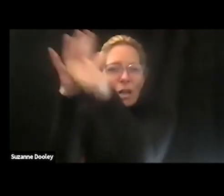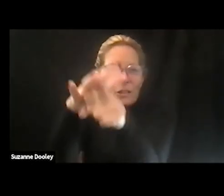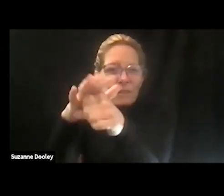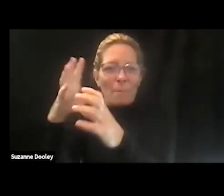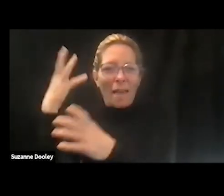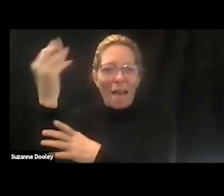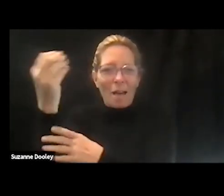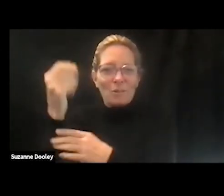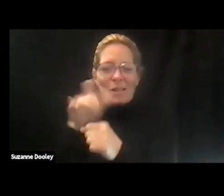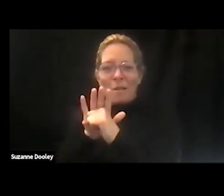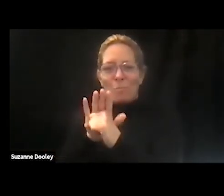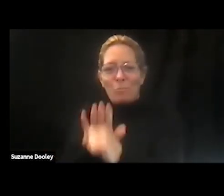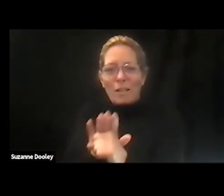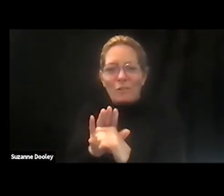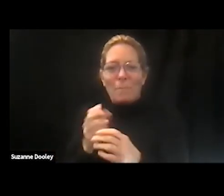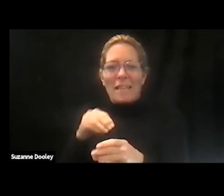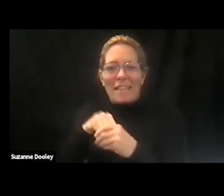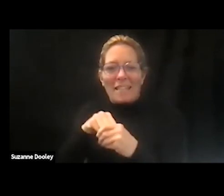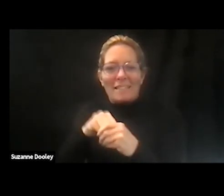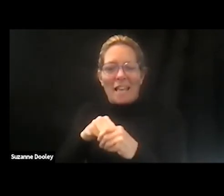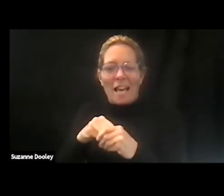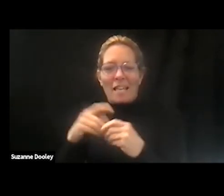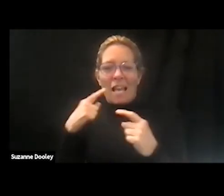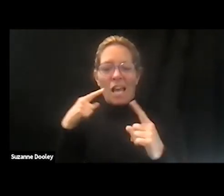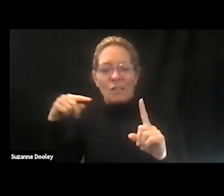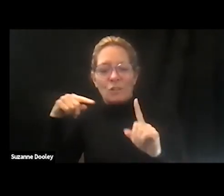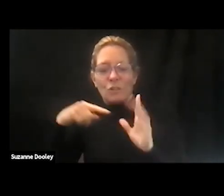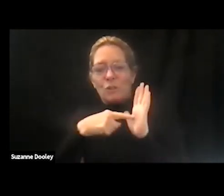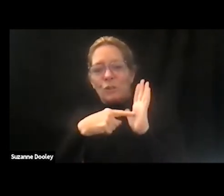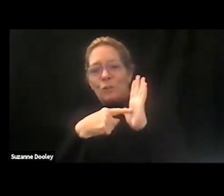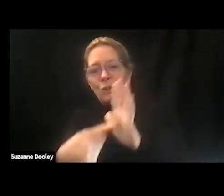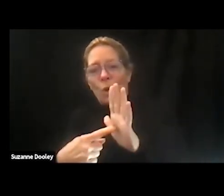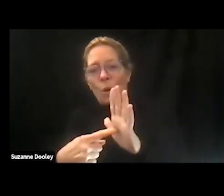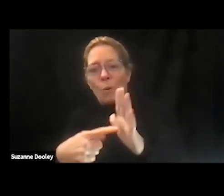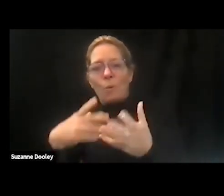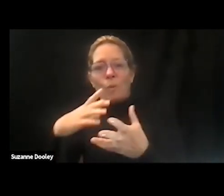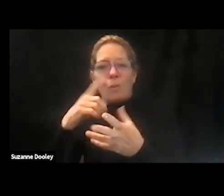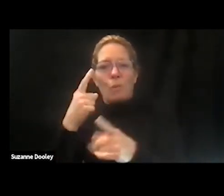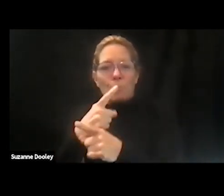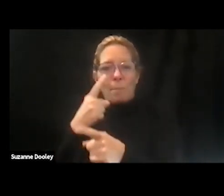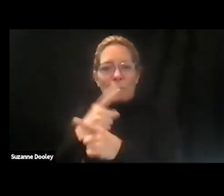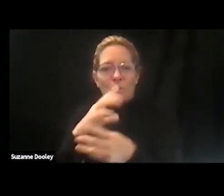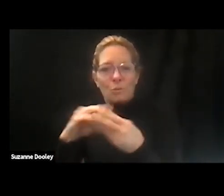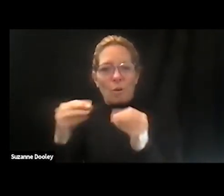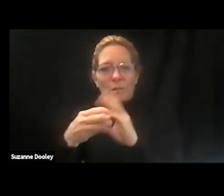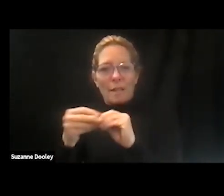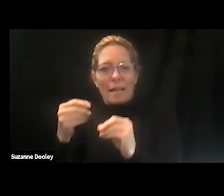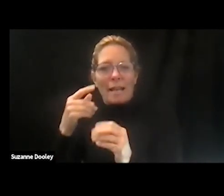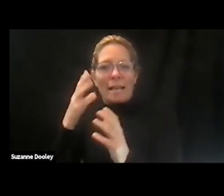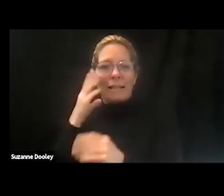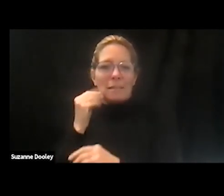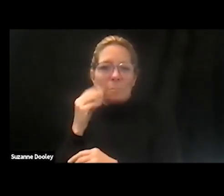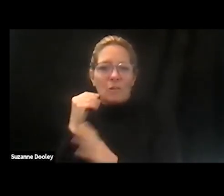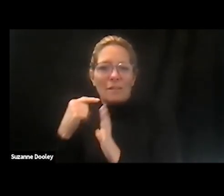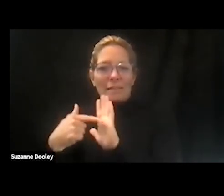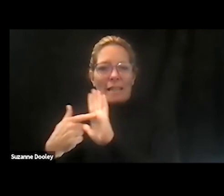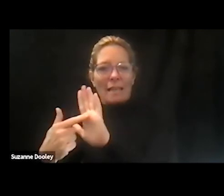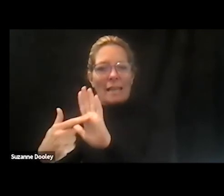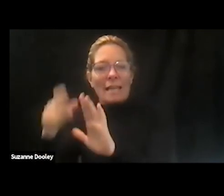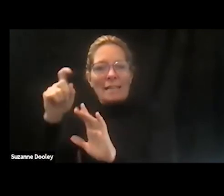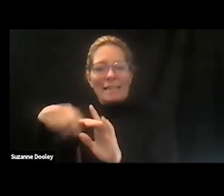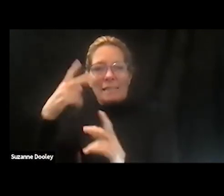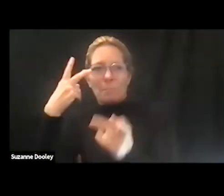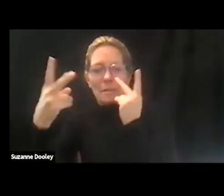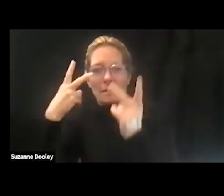put pressure from the inside, and let's shed light on the proper stories and experiences that need to get